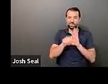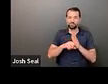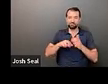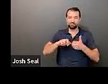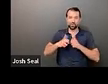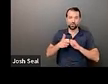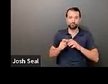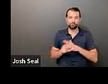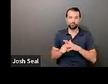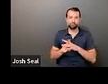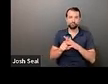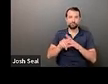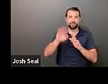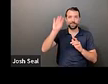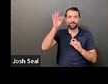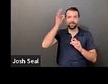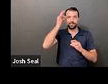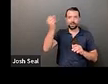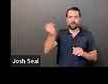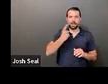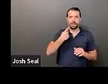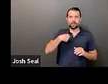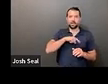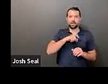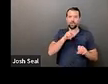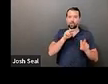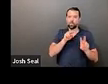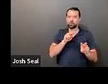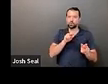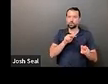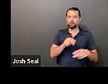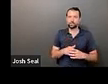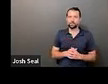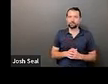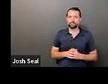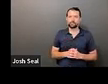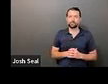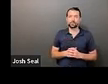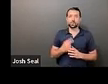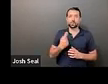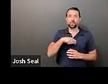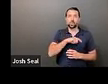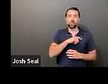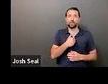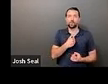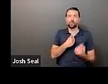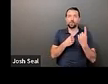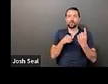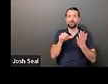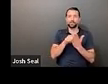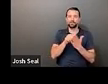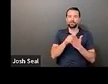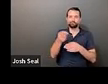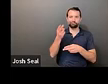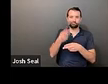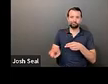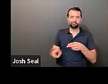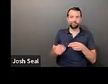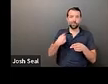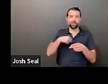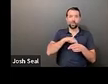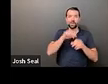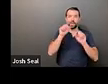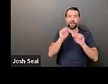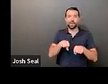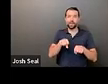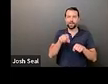to abbreviated day. So we generated this one pager so that we could take a very close look at abbreviated day